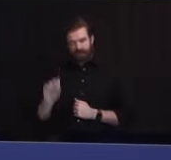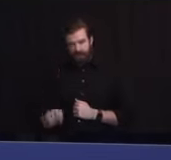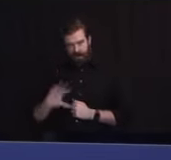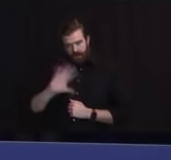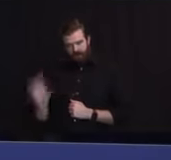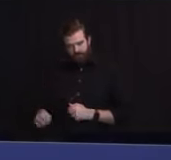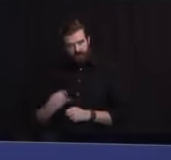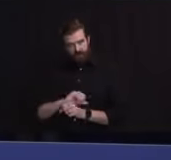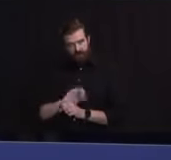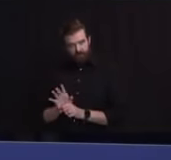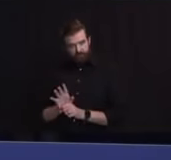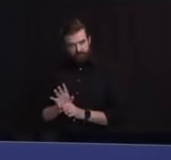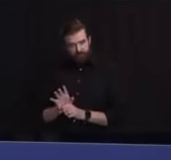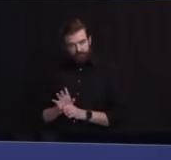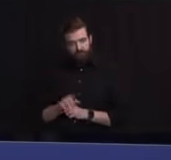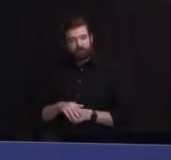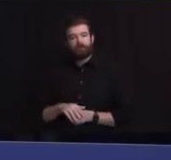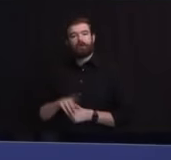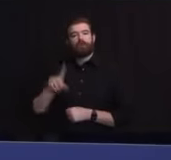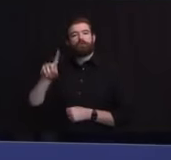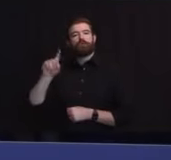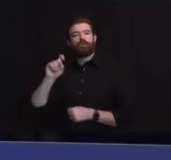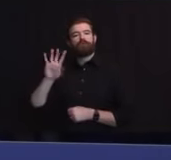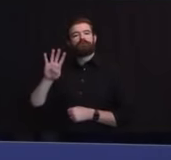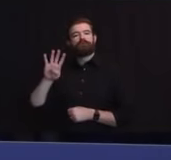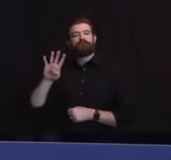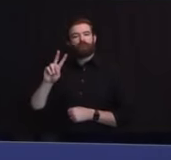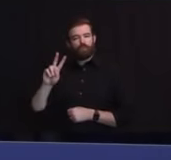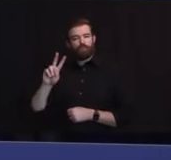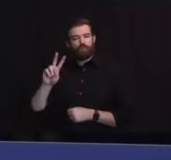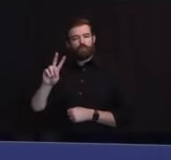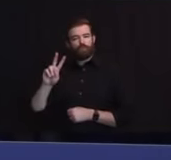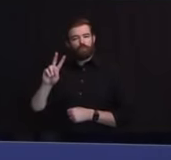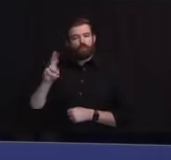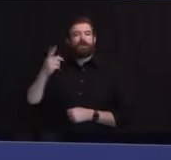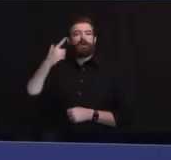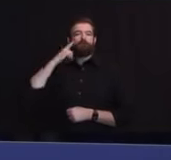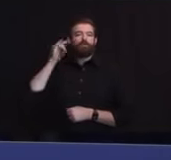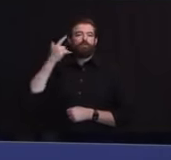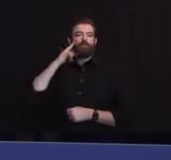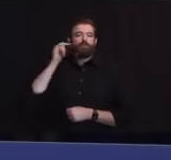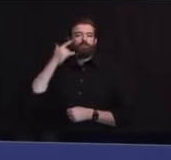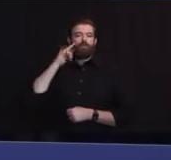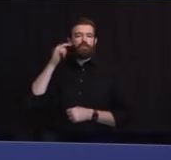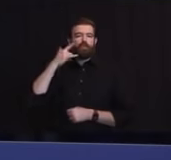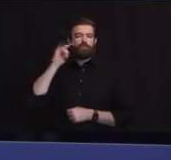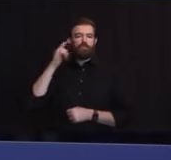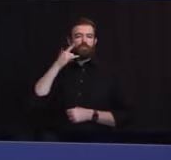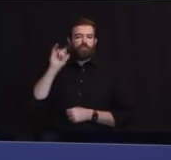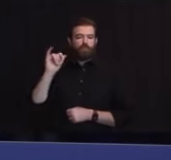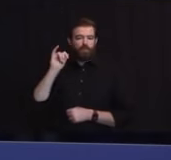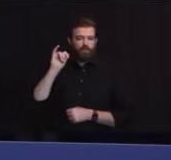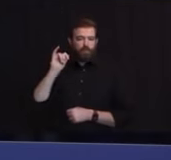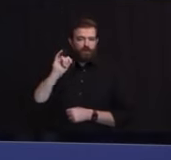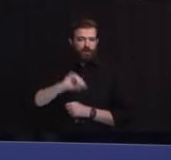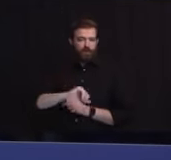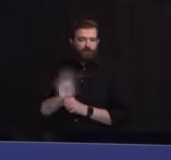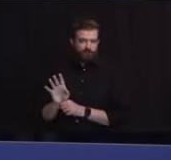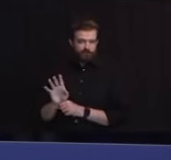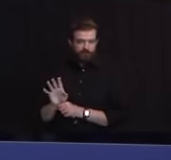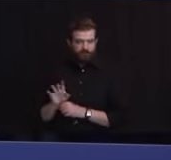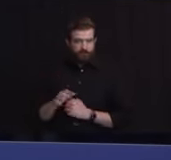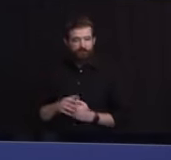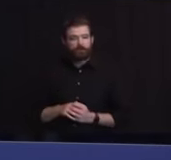B1.351, and 142 cases of the California variants, which are in 2 categories,